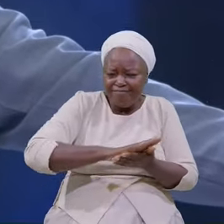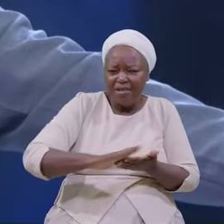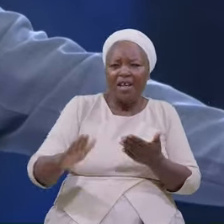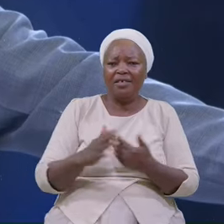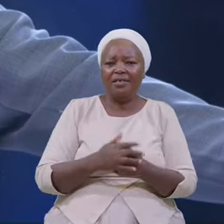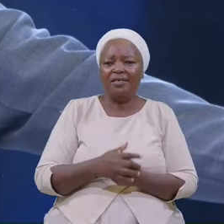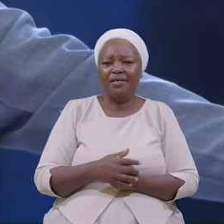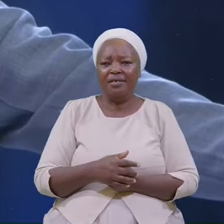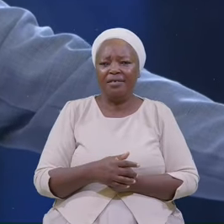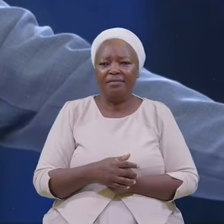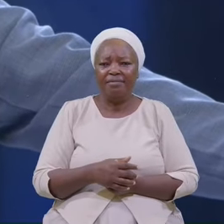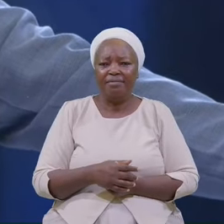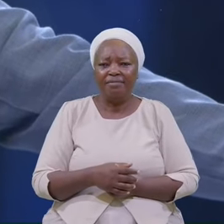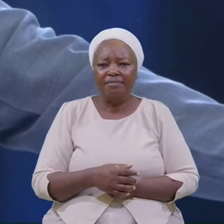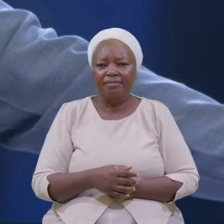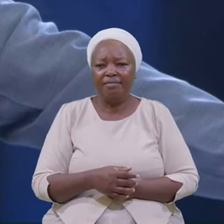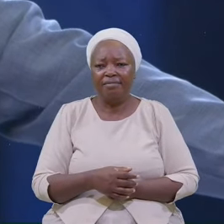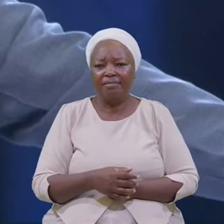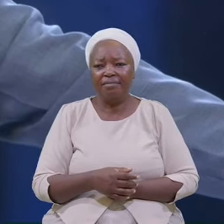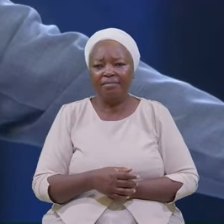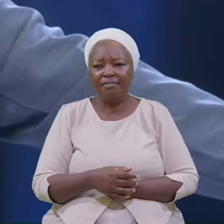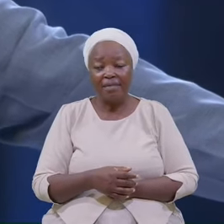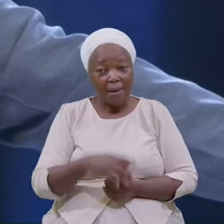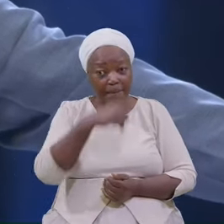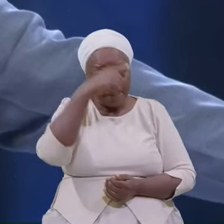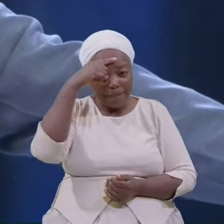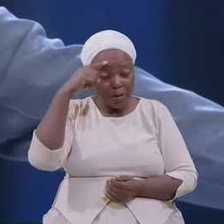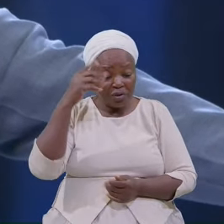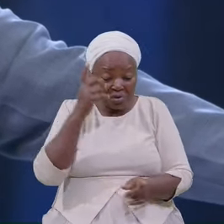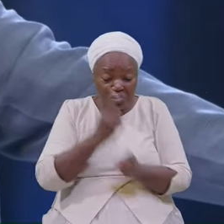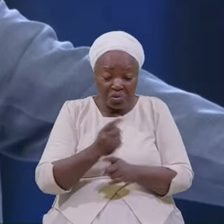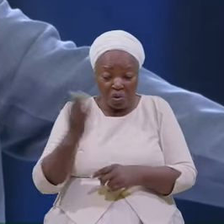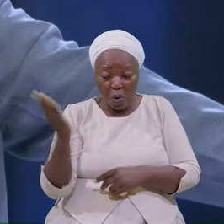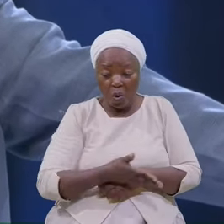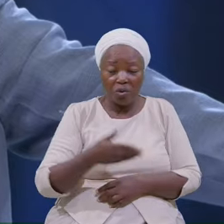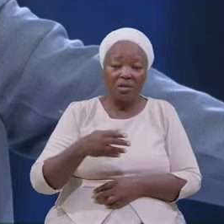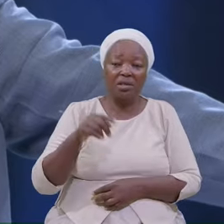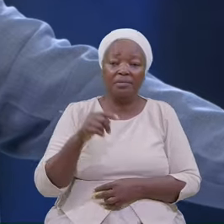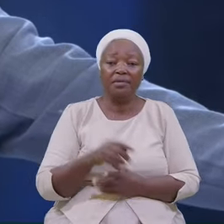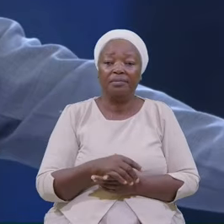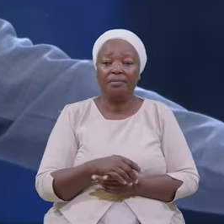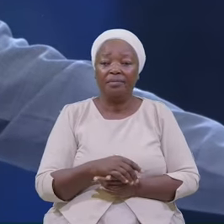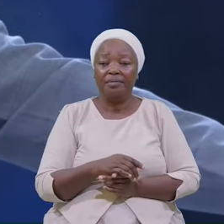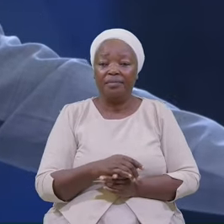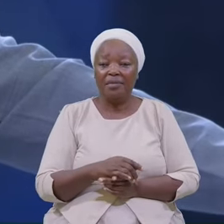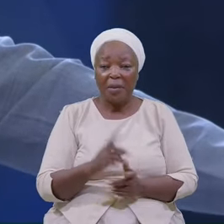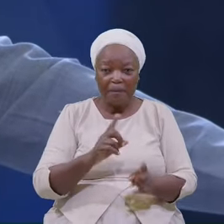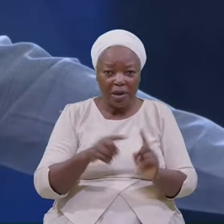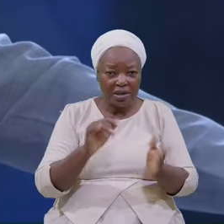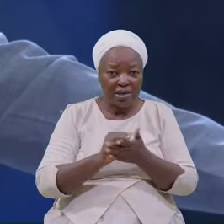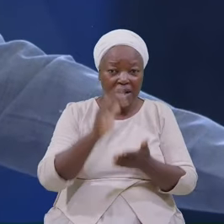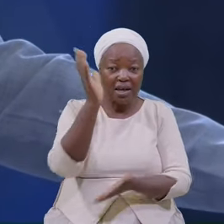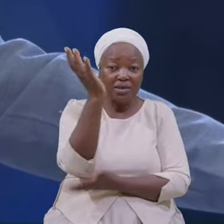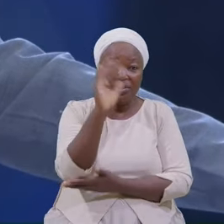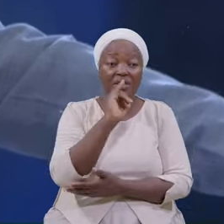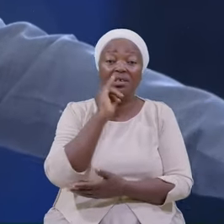que l'arbre abattu a toujours ses feuilles vertes. Because it just cut down. Parce que l'arbre est venu d'être abattu. But that tree is